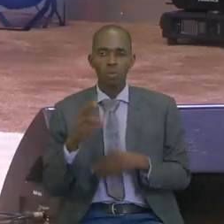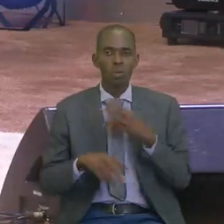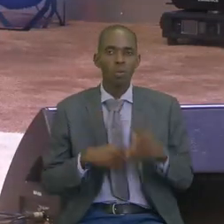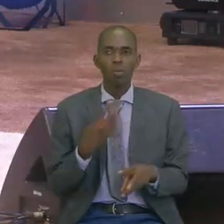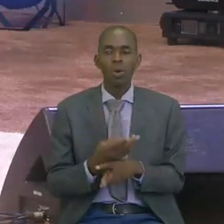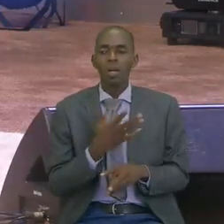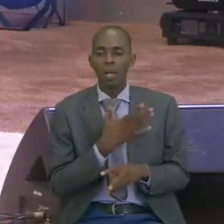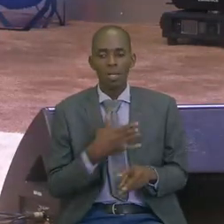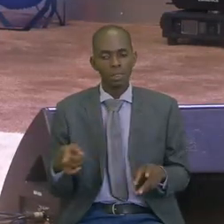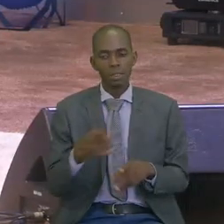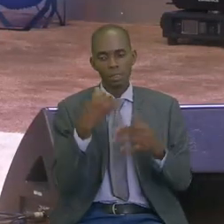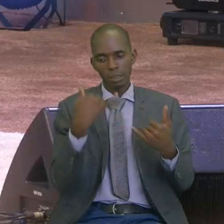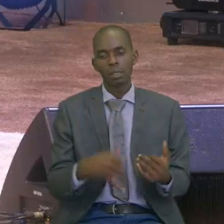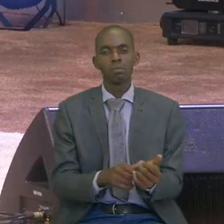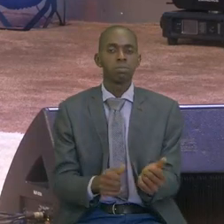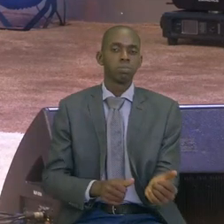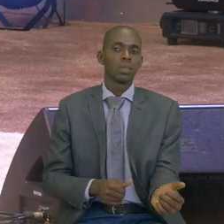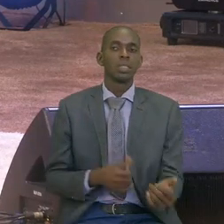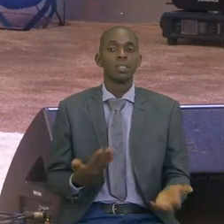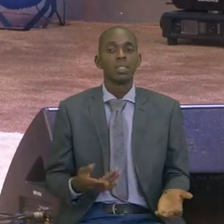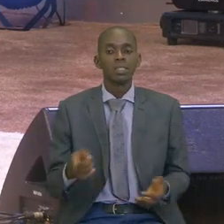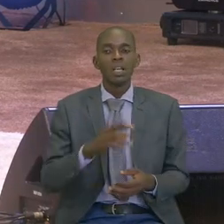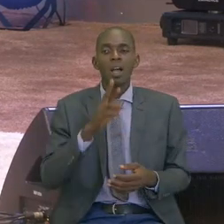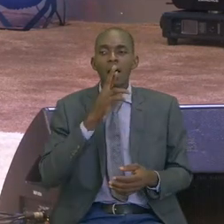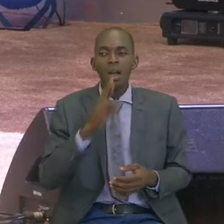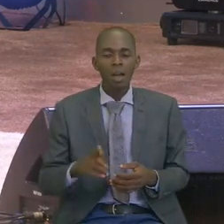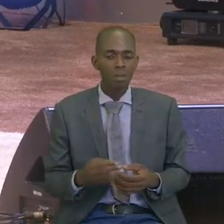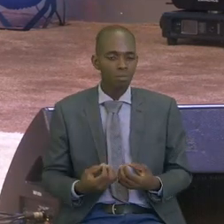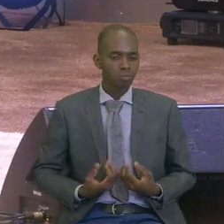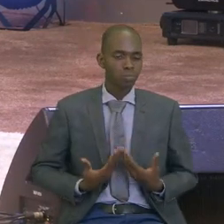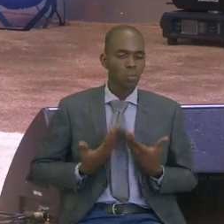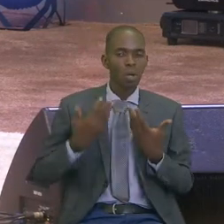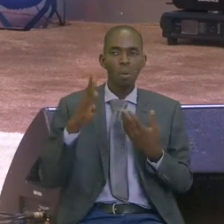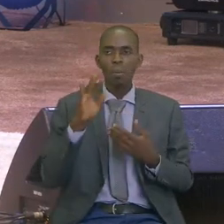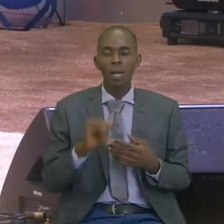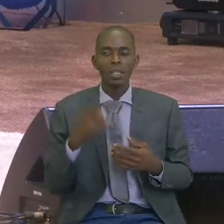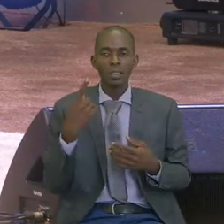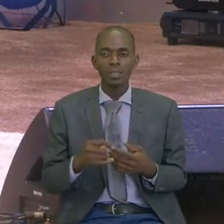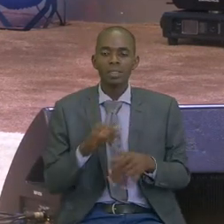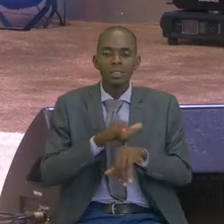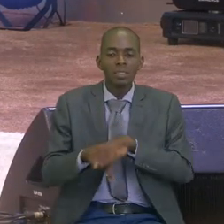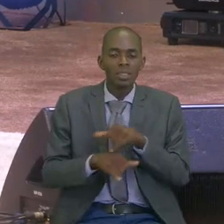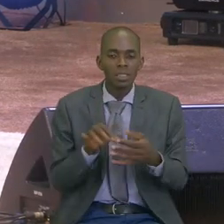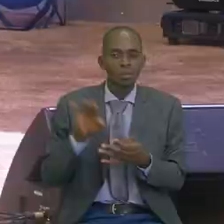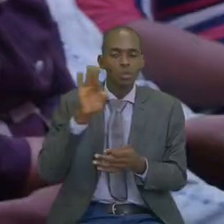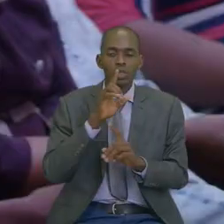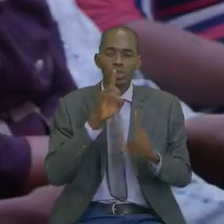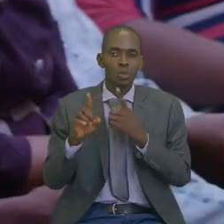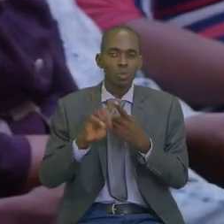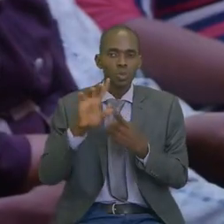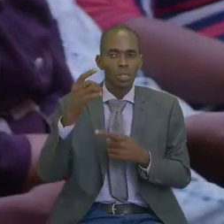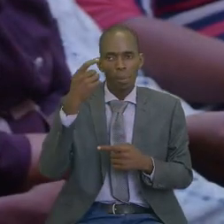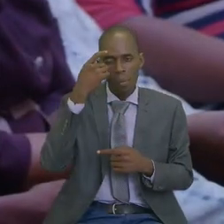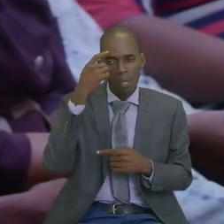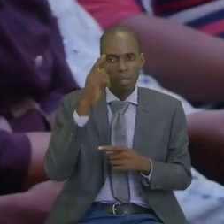says they are influenced by the seducing spirit, whispering to their ears and talking to them and